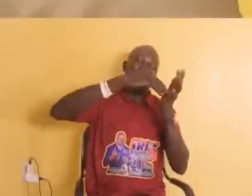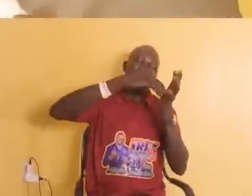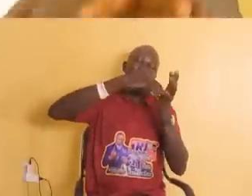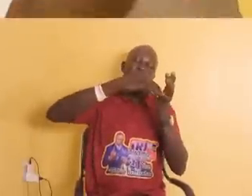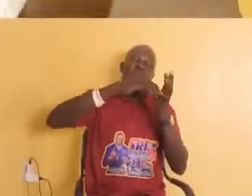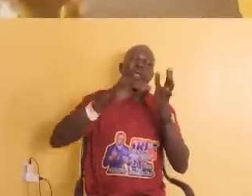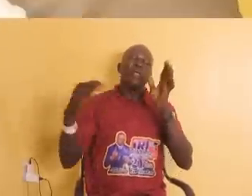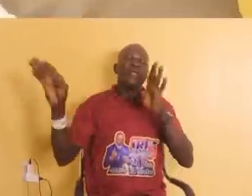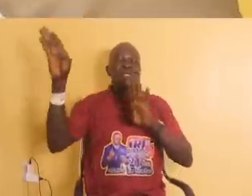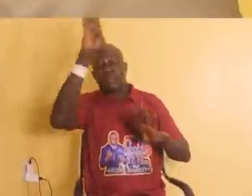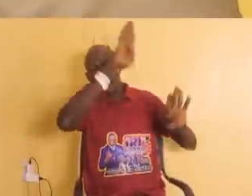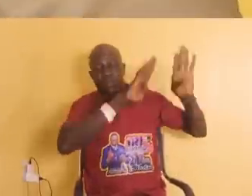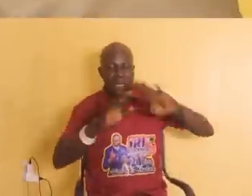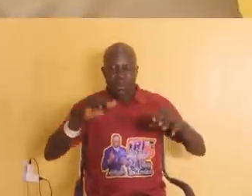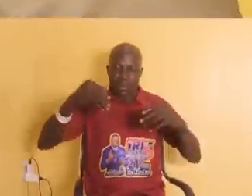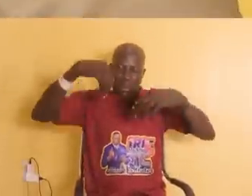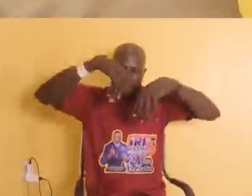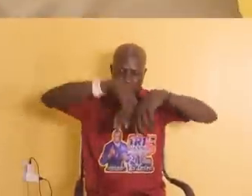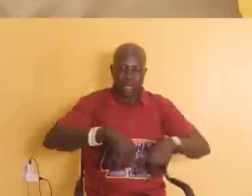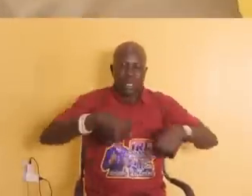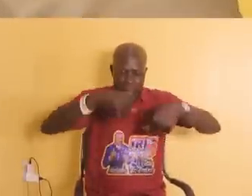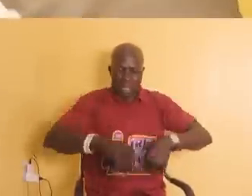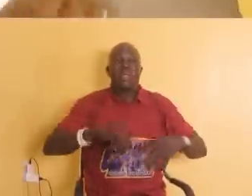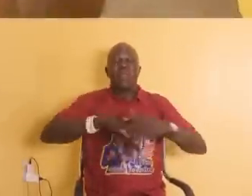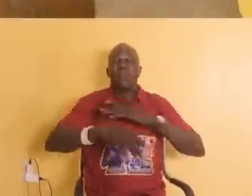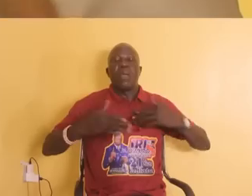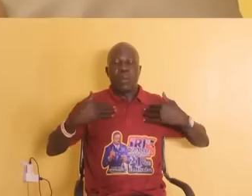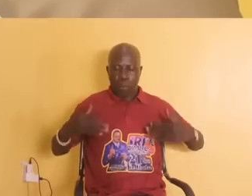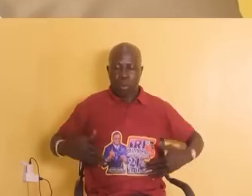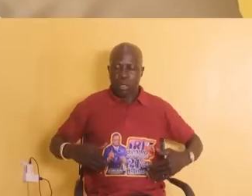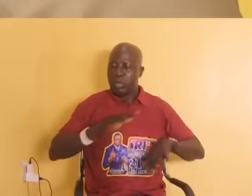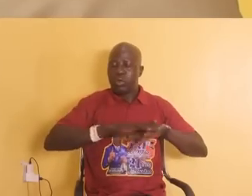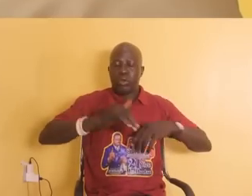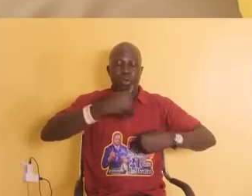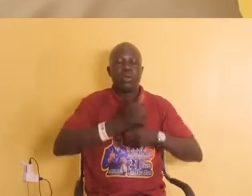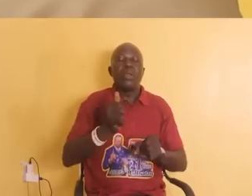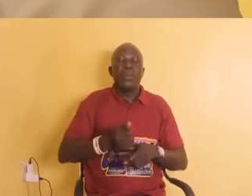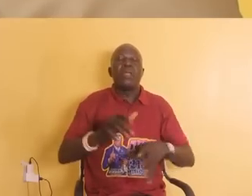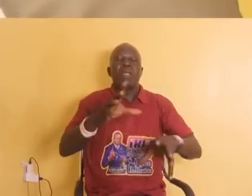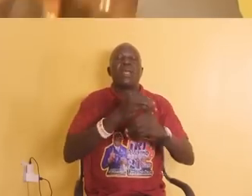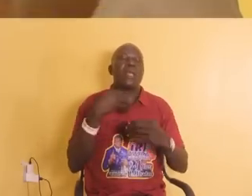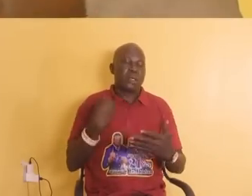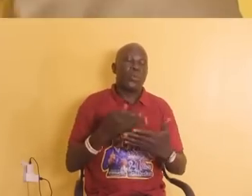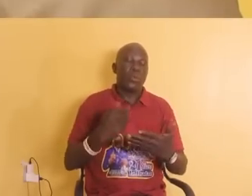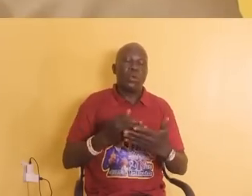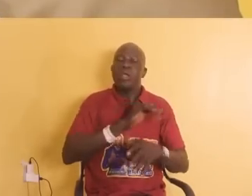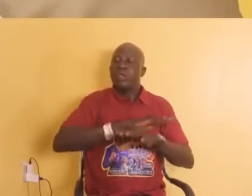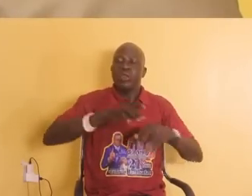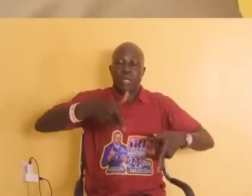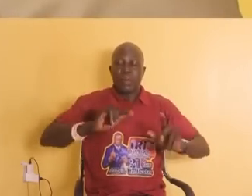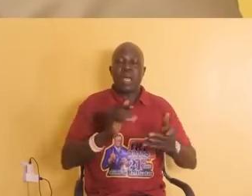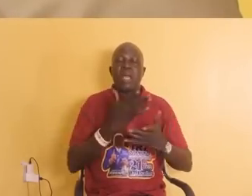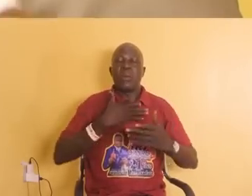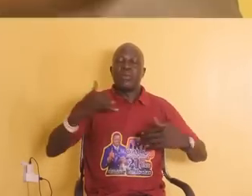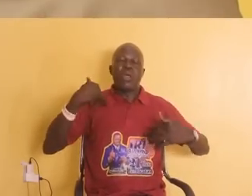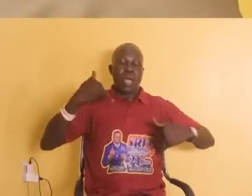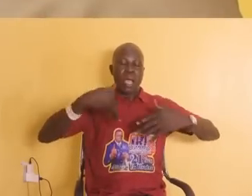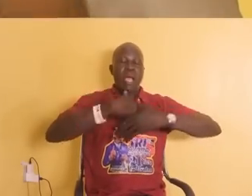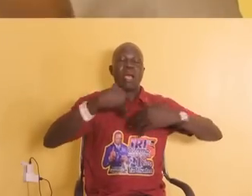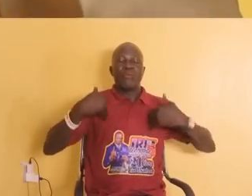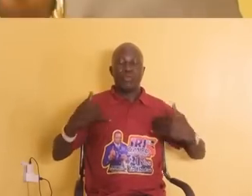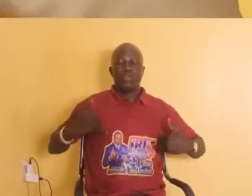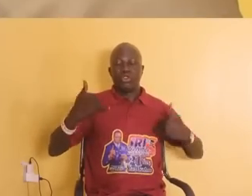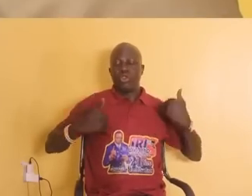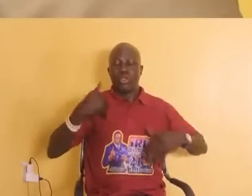You will shout. Ogun to the battle that dwells in my body. That make me not to get money. That make me not to have joy. In the